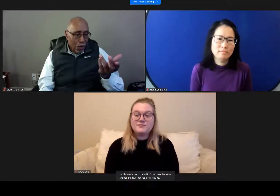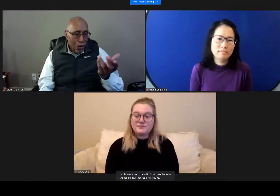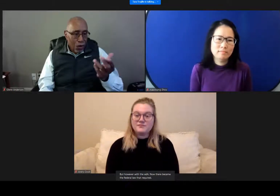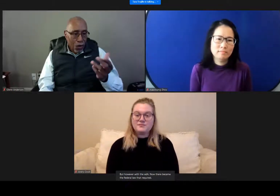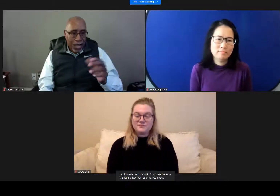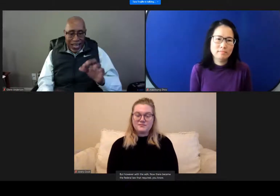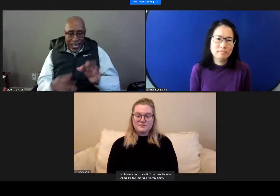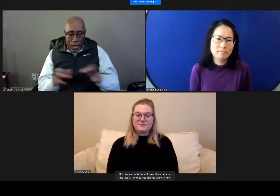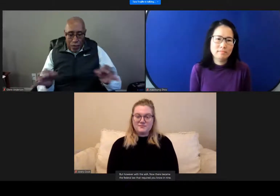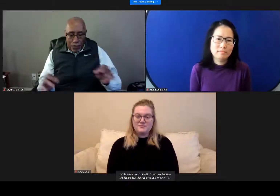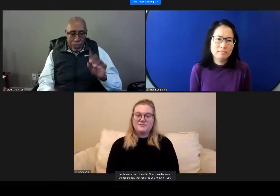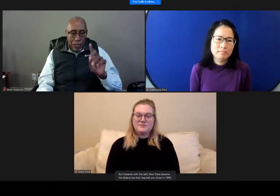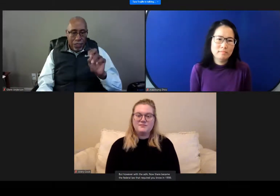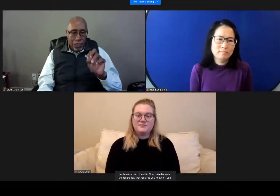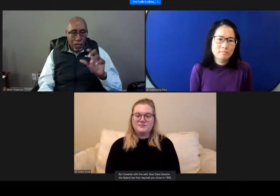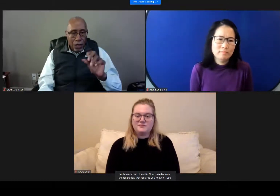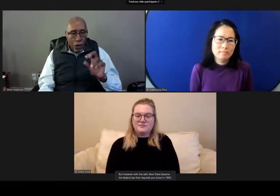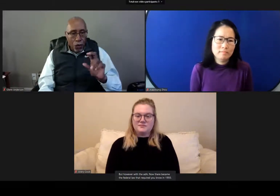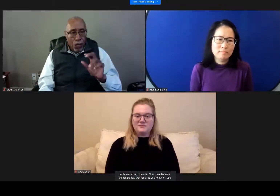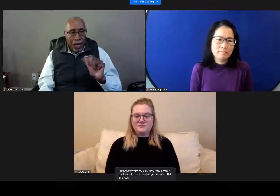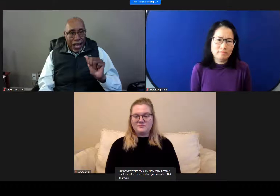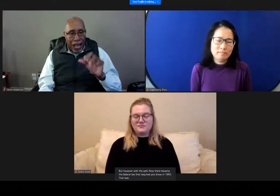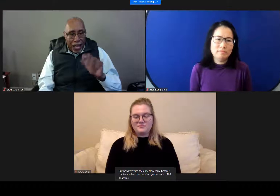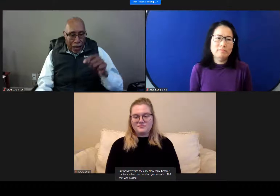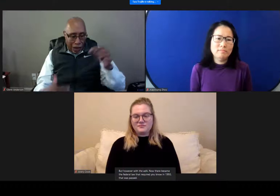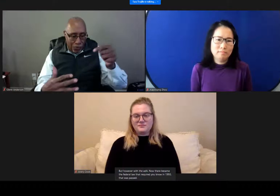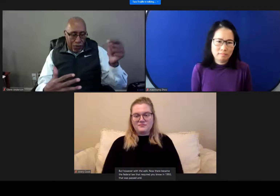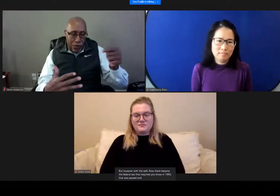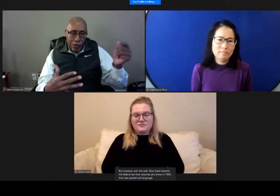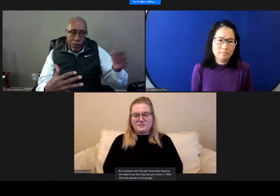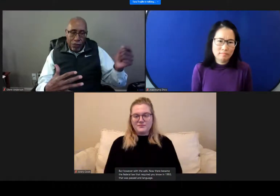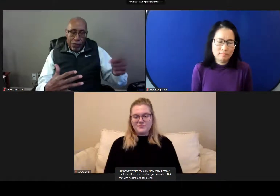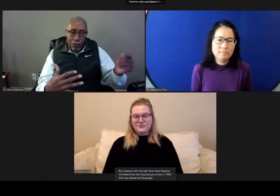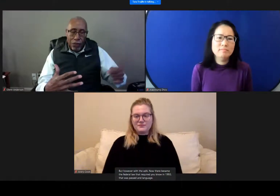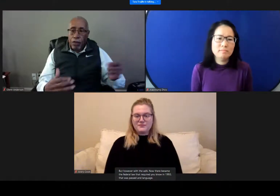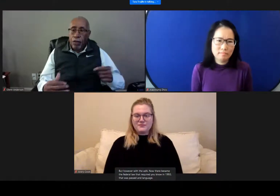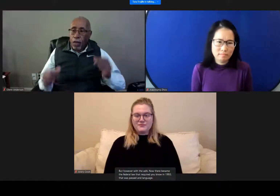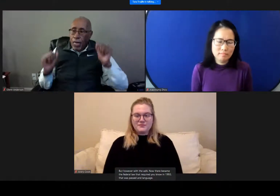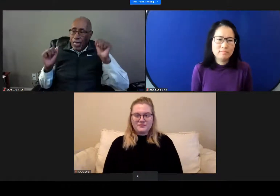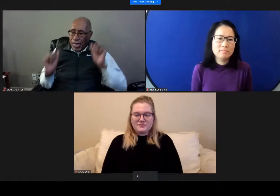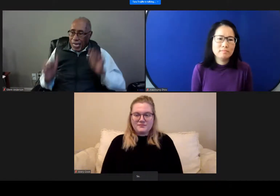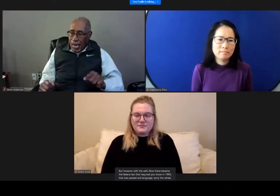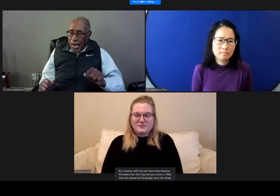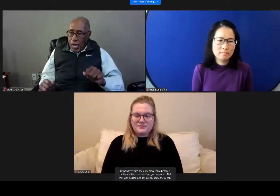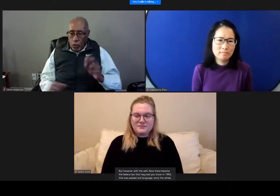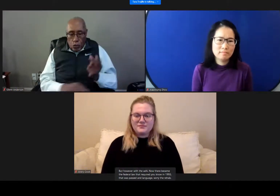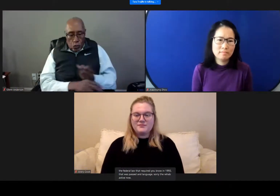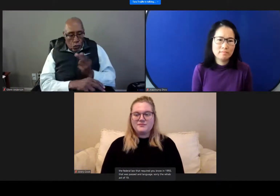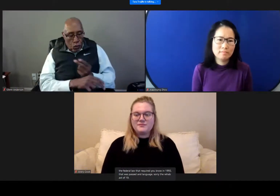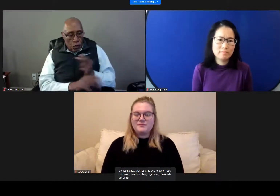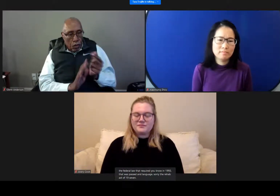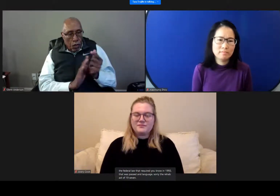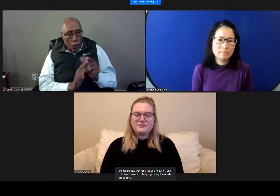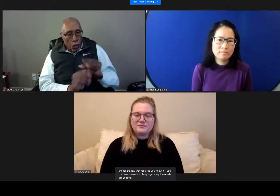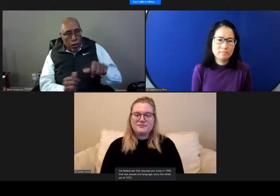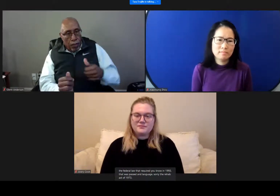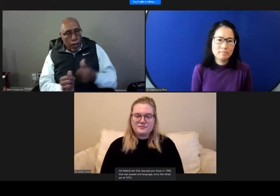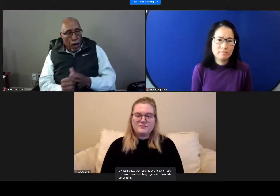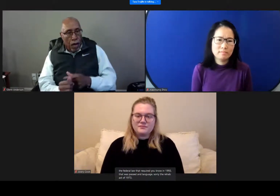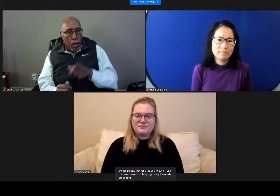required, in 1993, that was passed, and the Rehab Act of